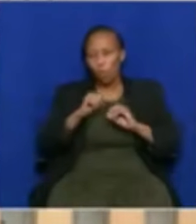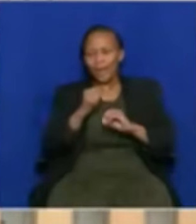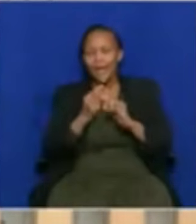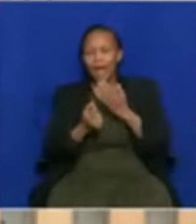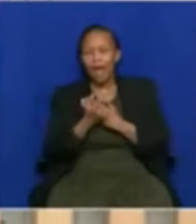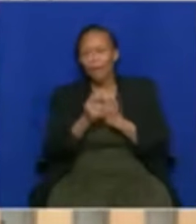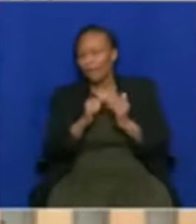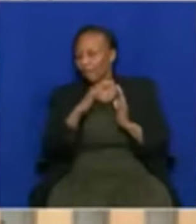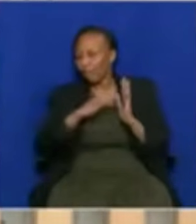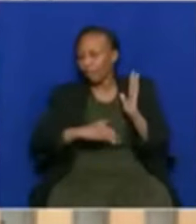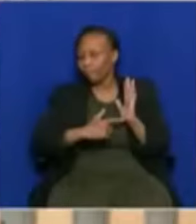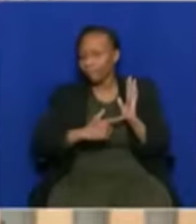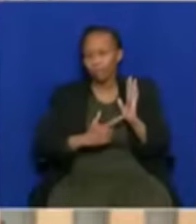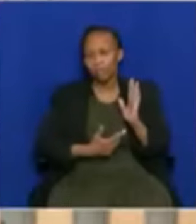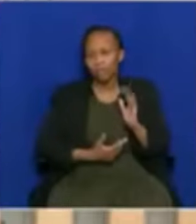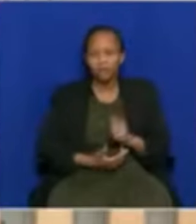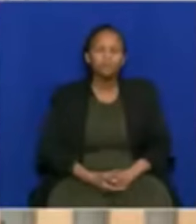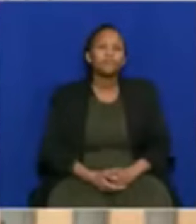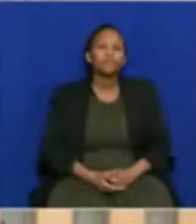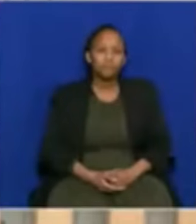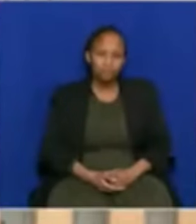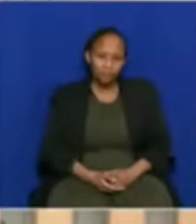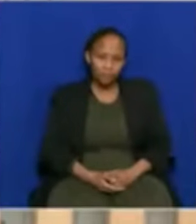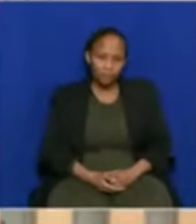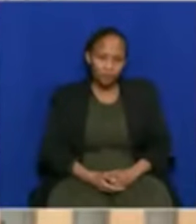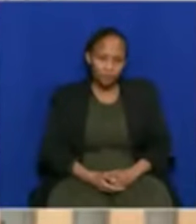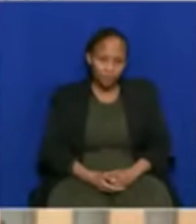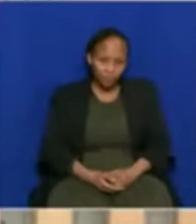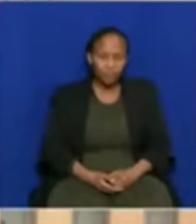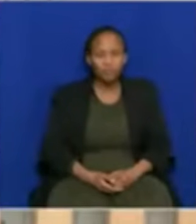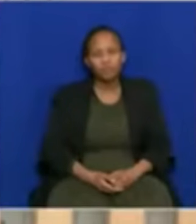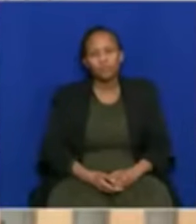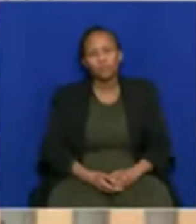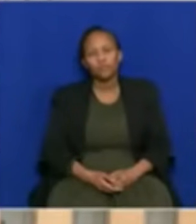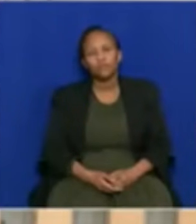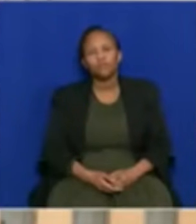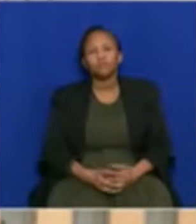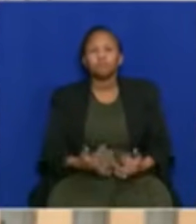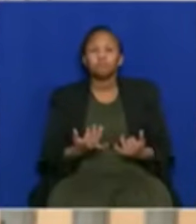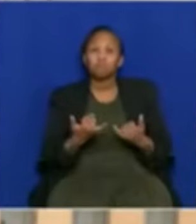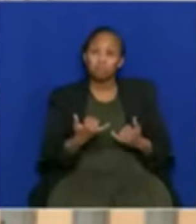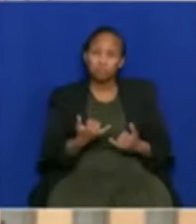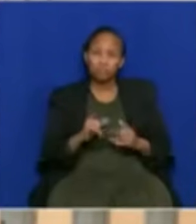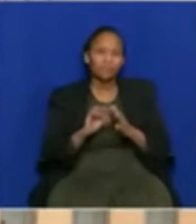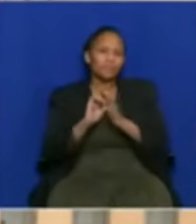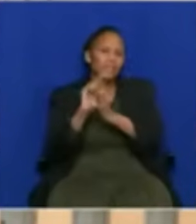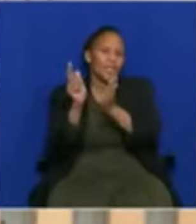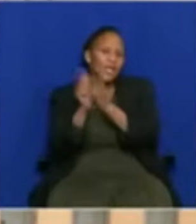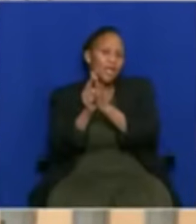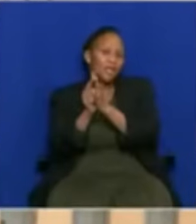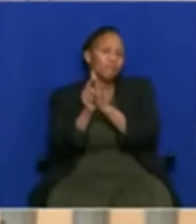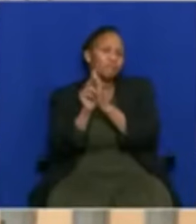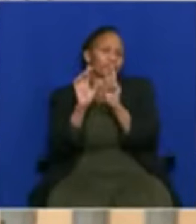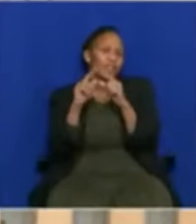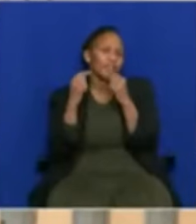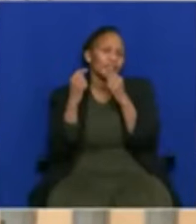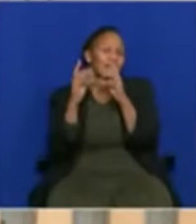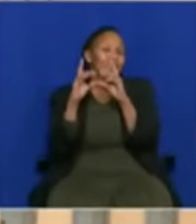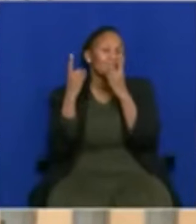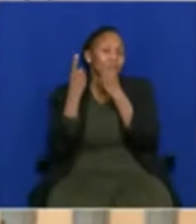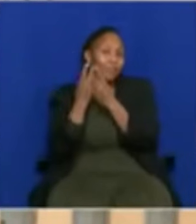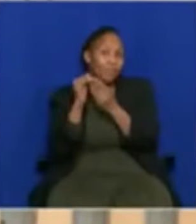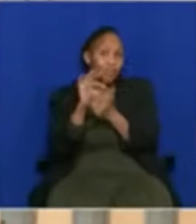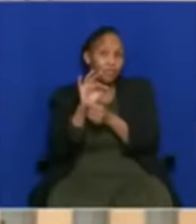to reconcile it with where the legal department of subs ended, considering the same dockets.